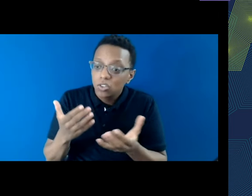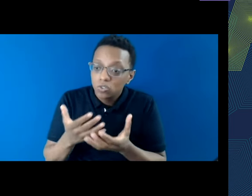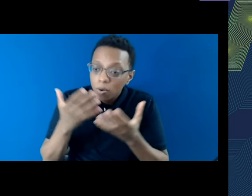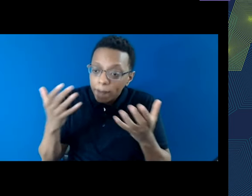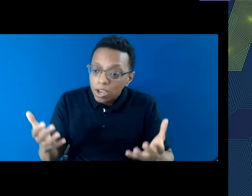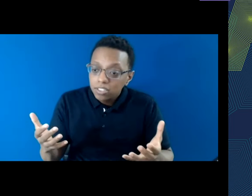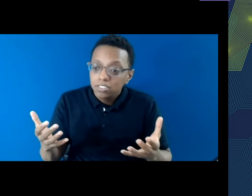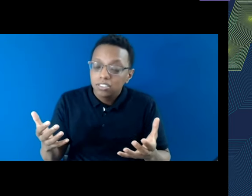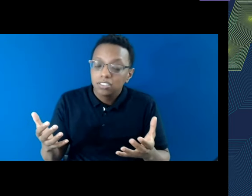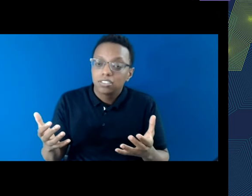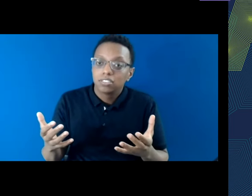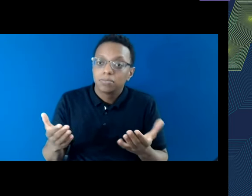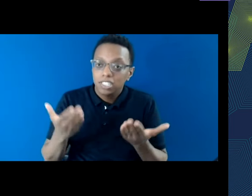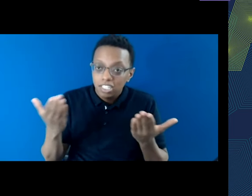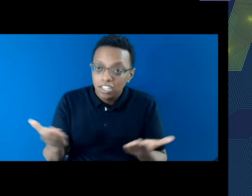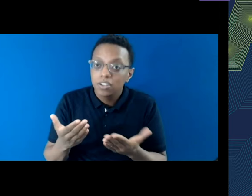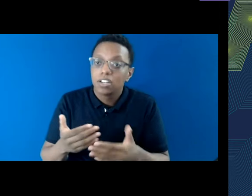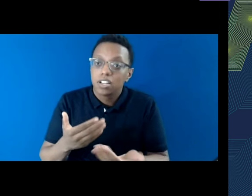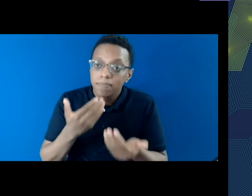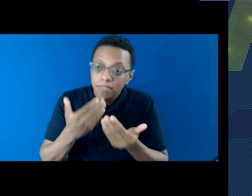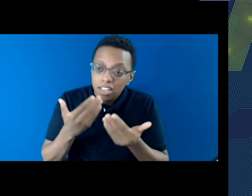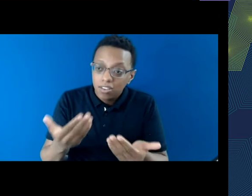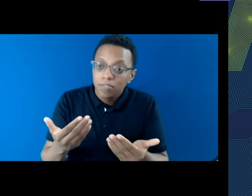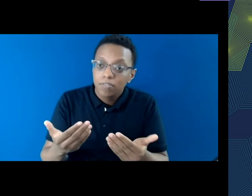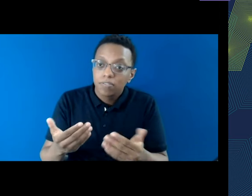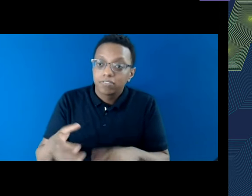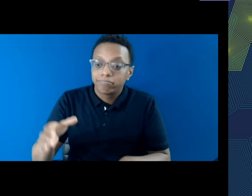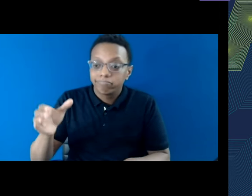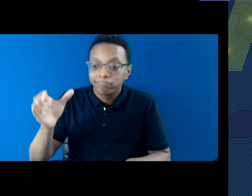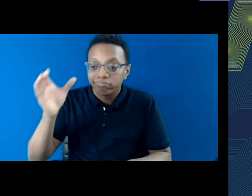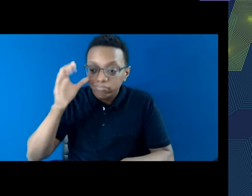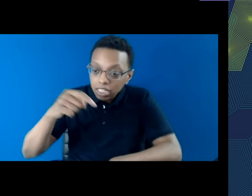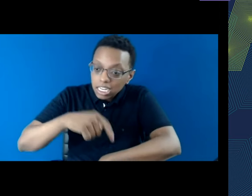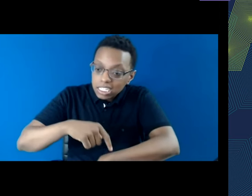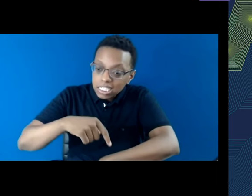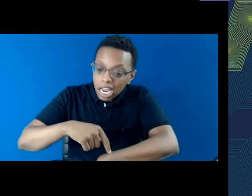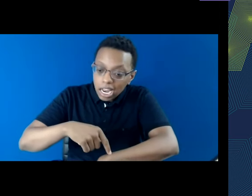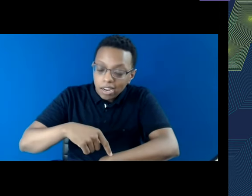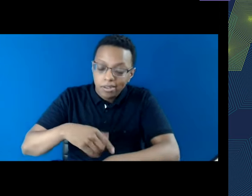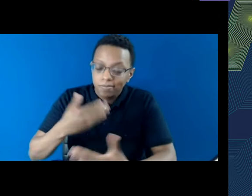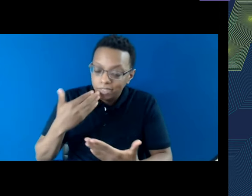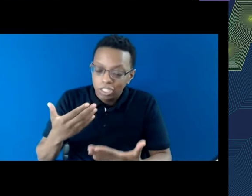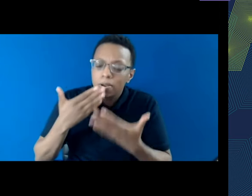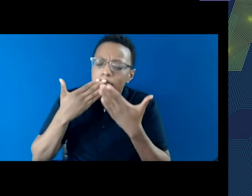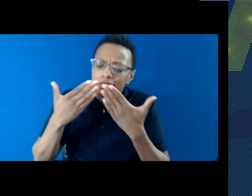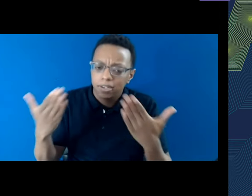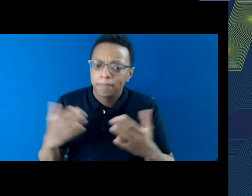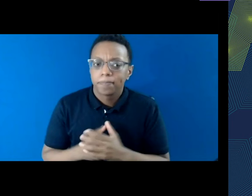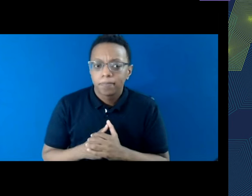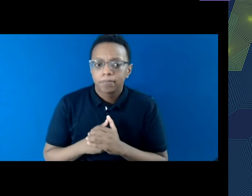for being here. Thank you so much for giving your time to this. I really, really appreciate